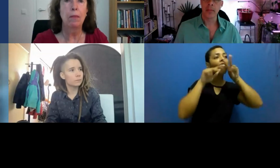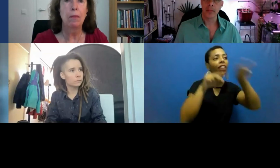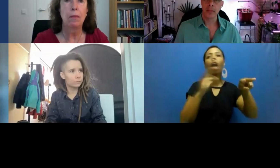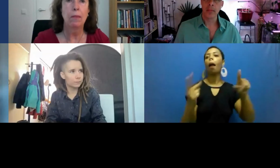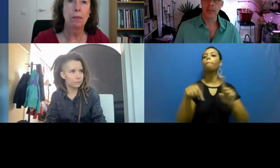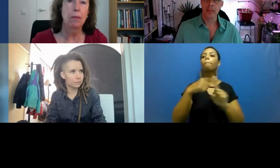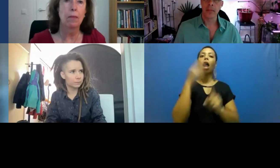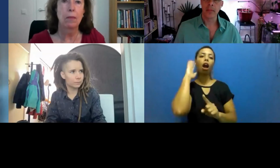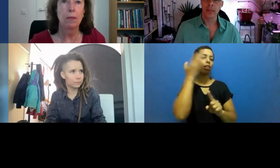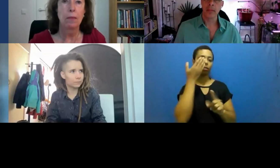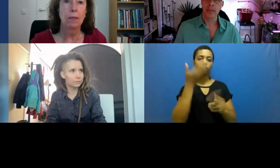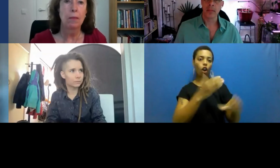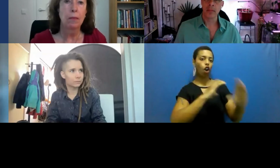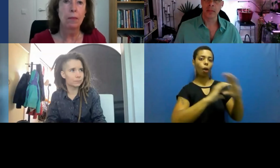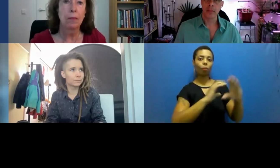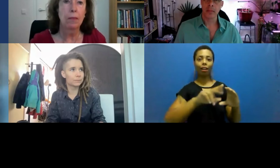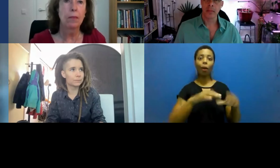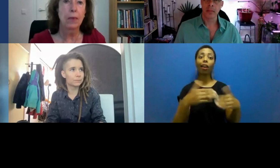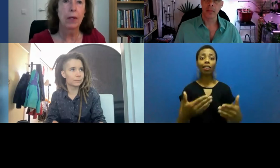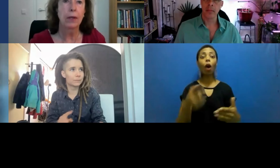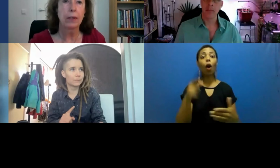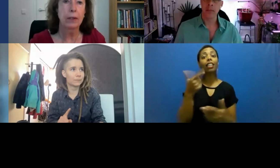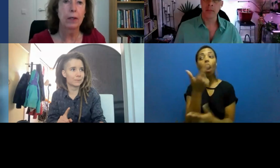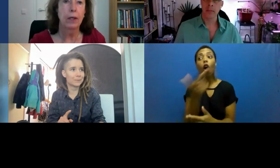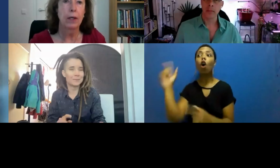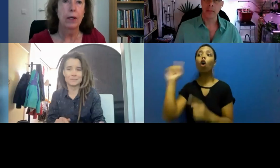that makes it not a language system.